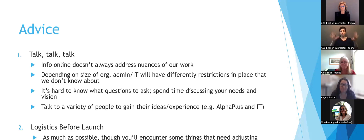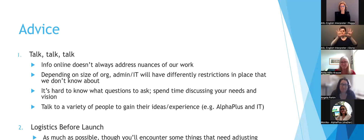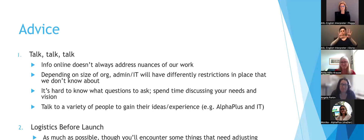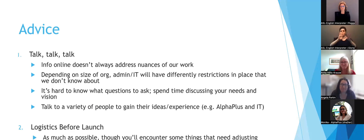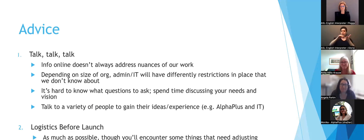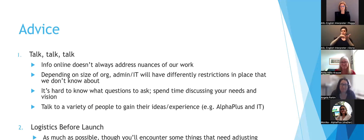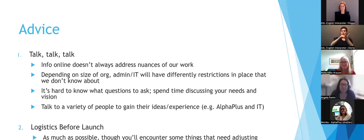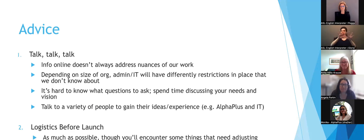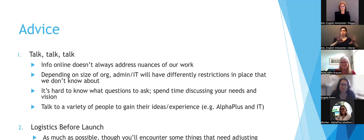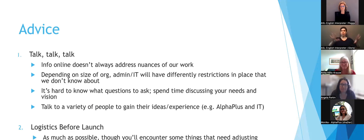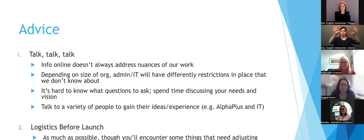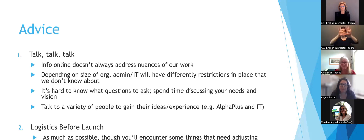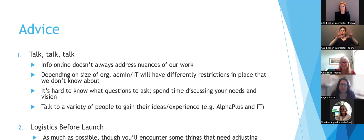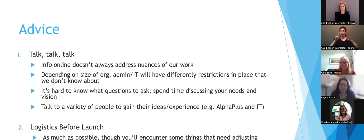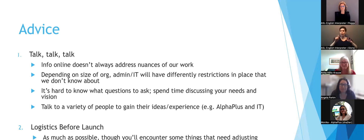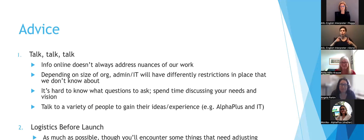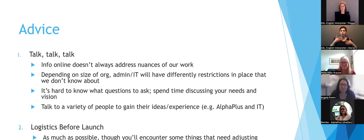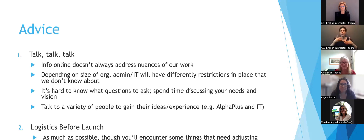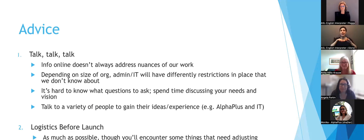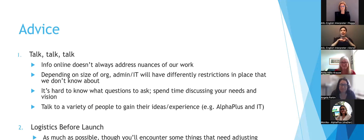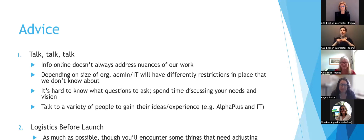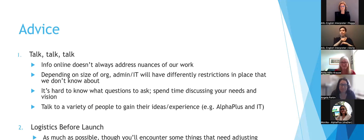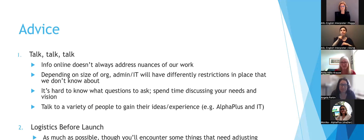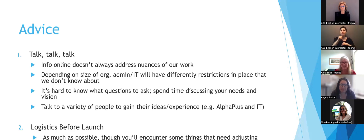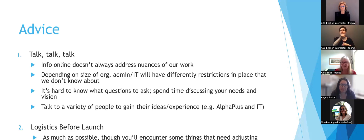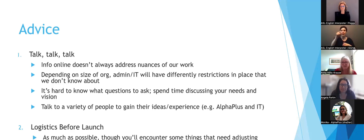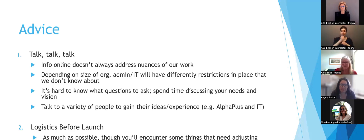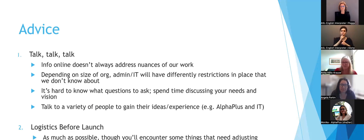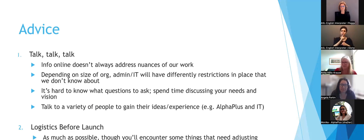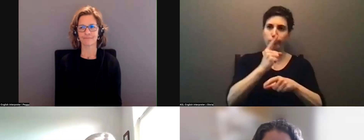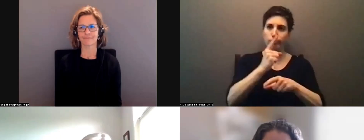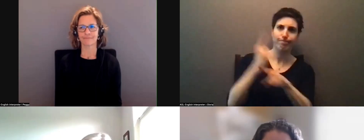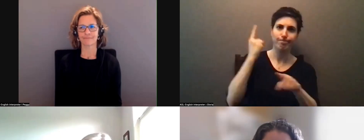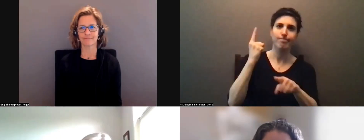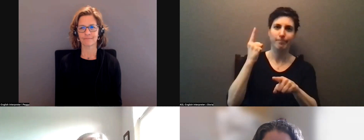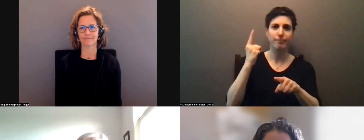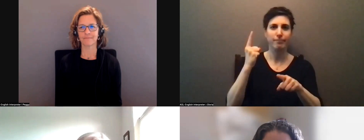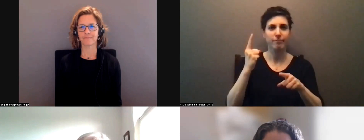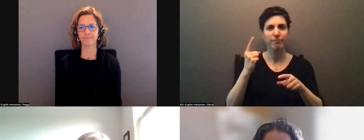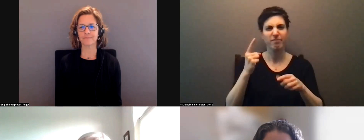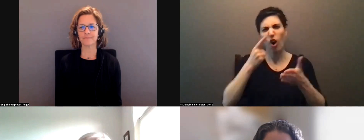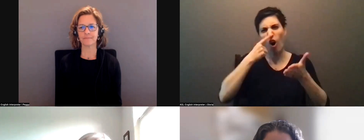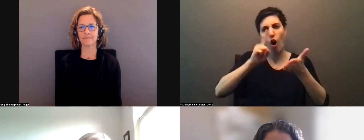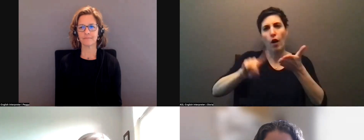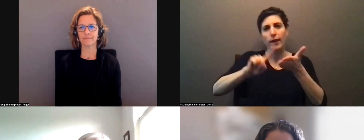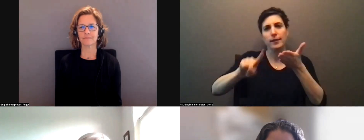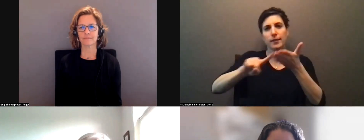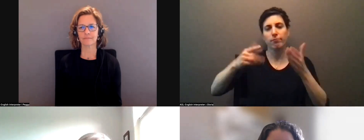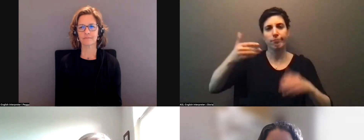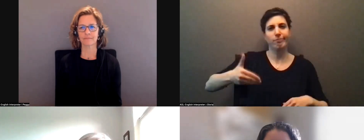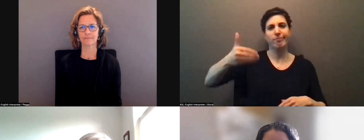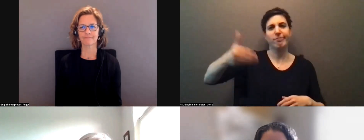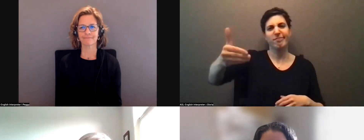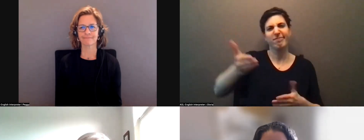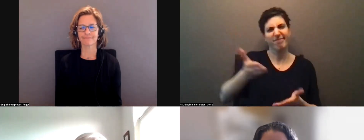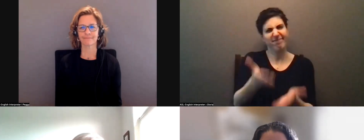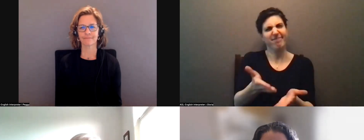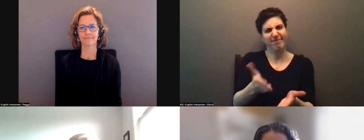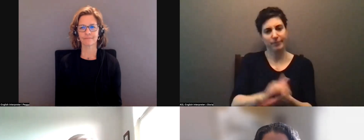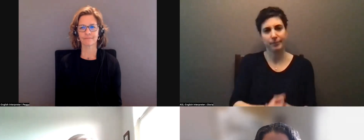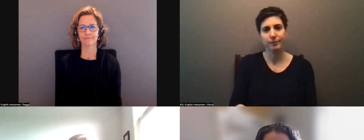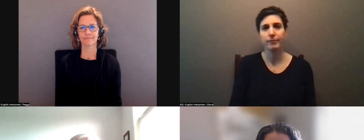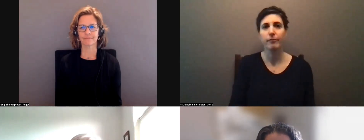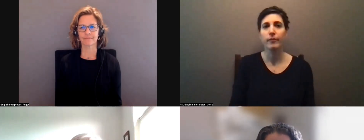So thank you so much, Angela, for sharing those takeaways. I think that's like and a lot of them I think are very